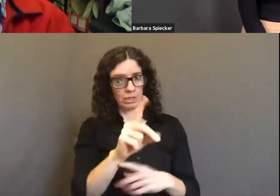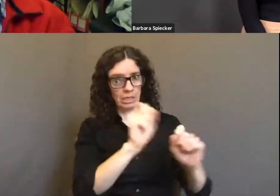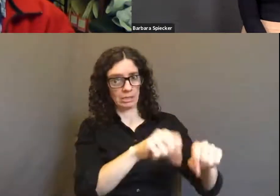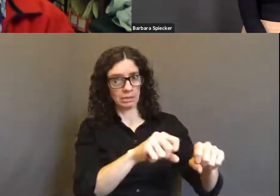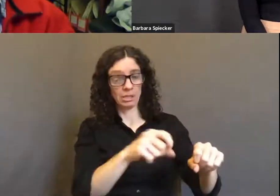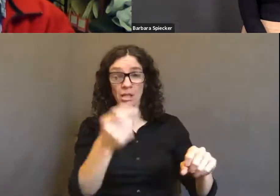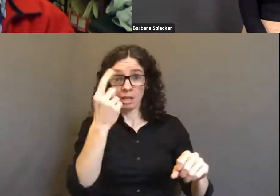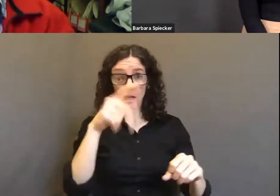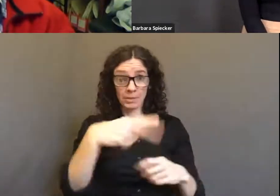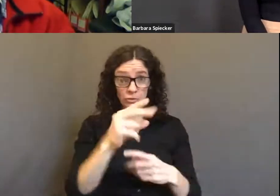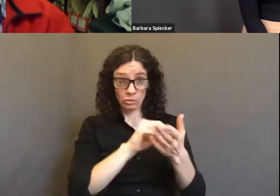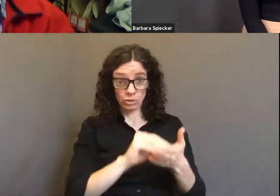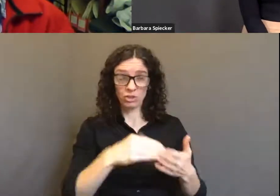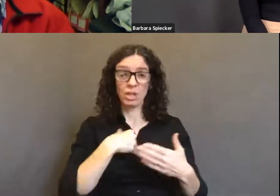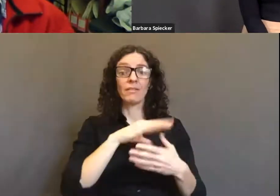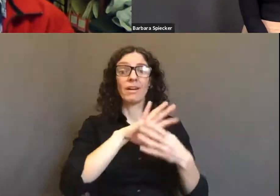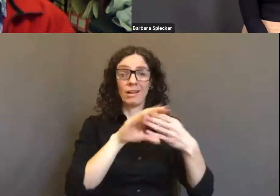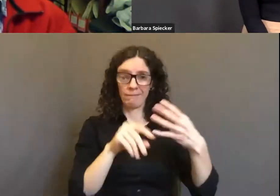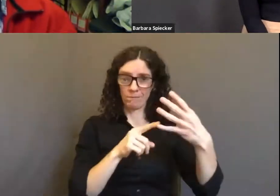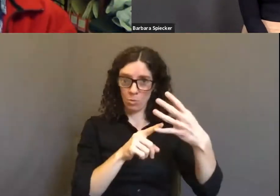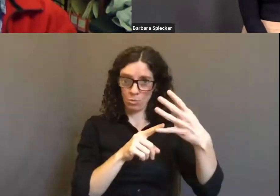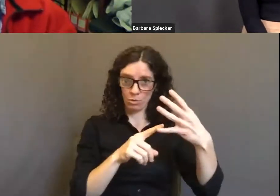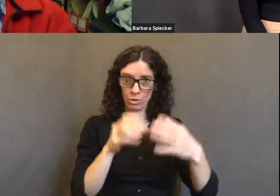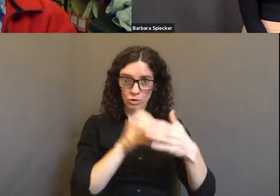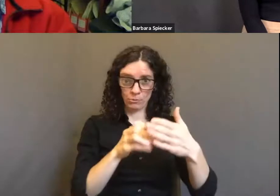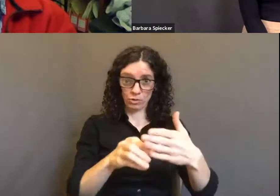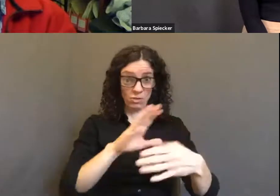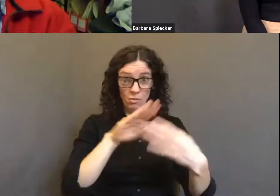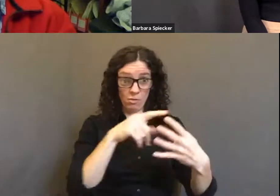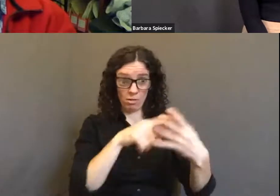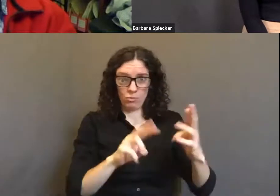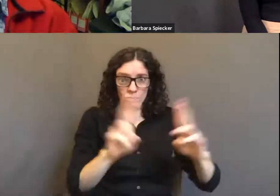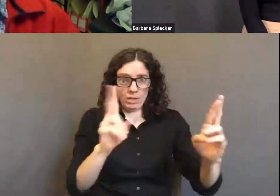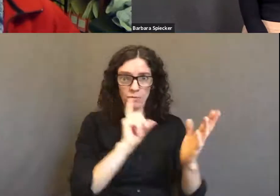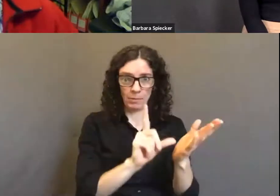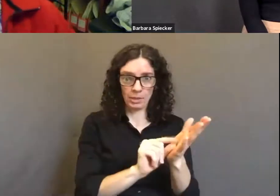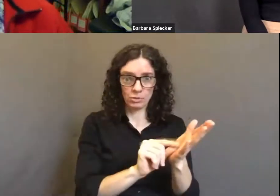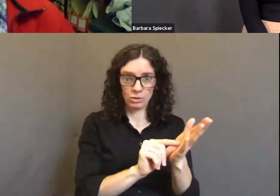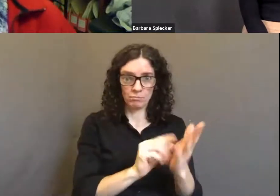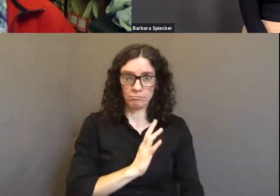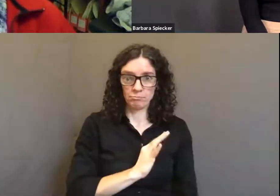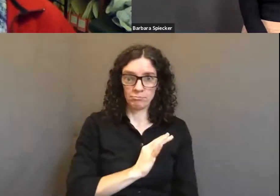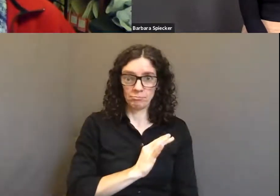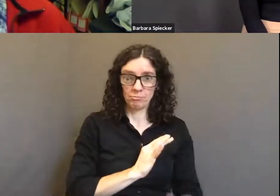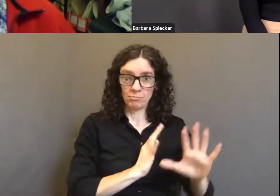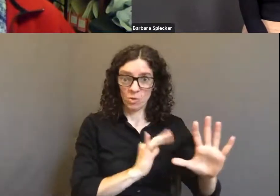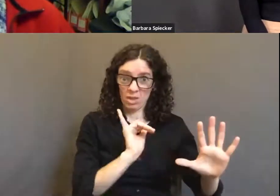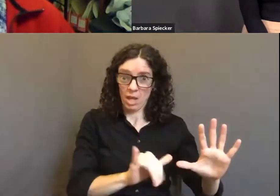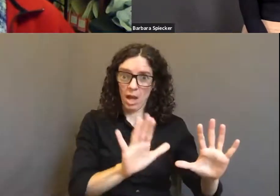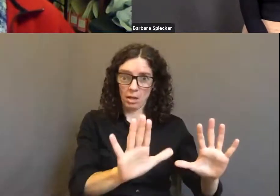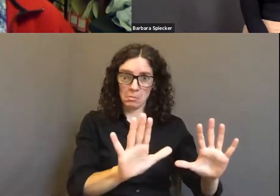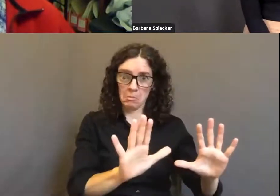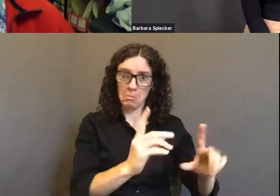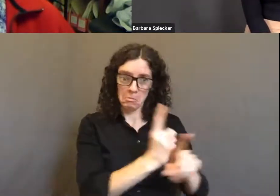chapters, all of which are eminently publishable. She has, at the same time, done